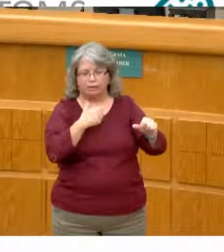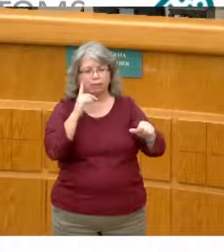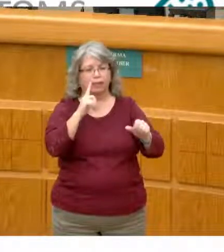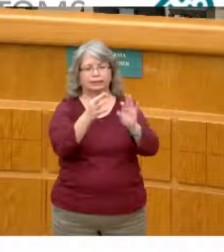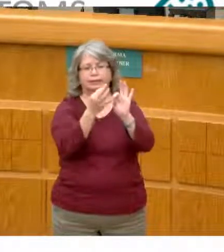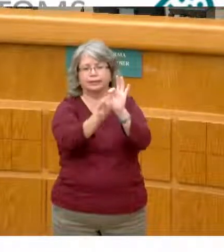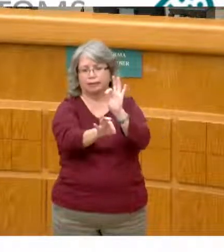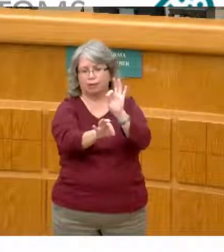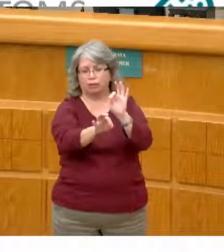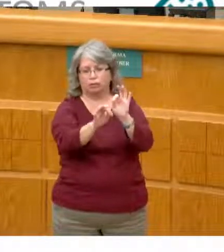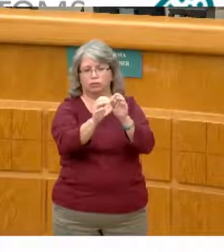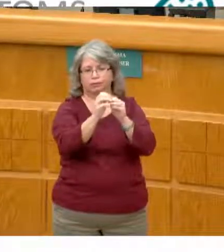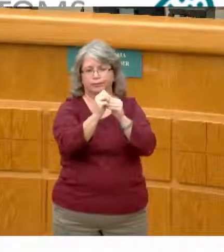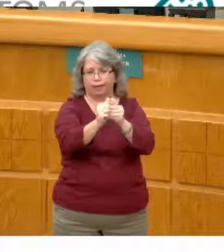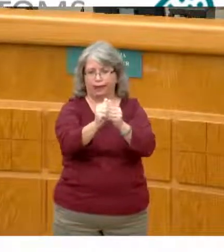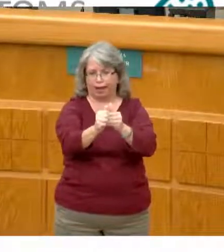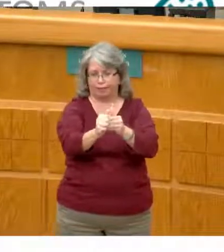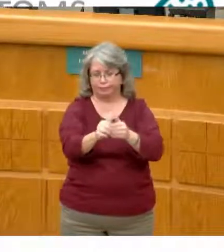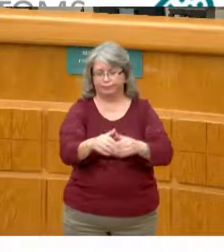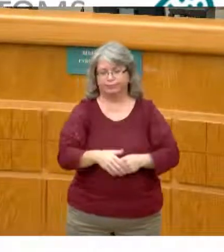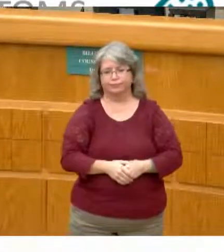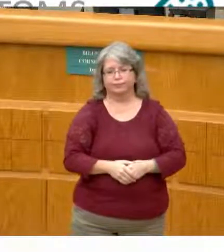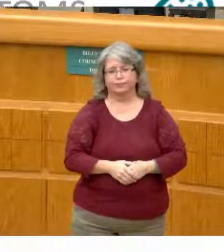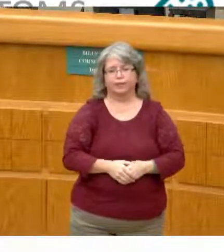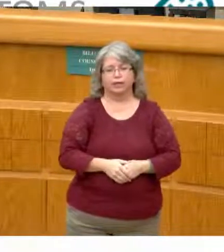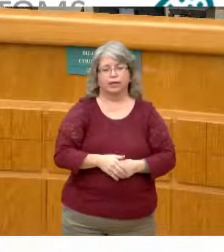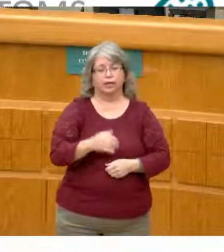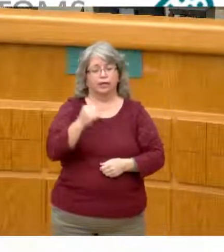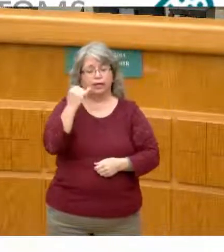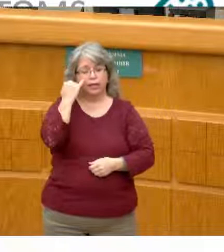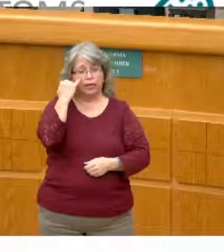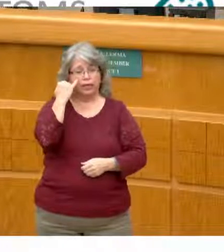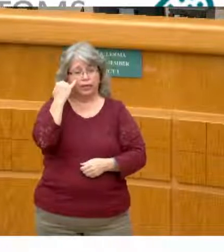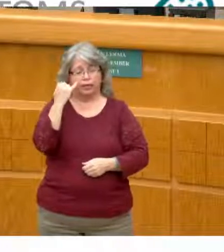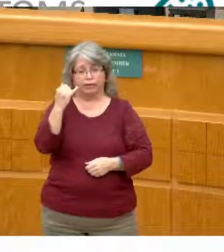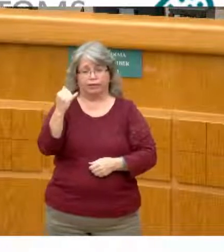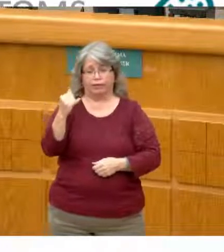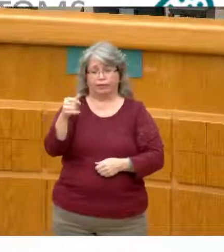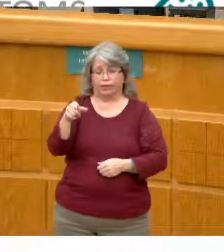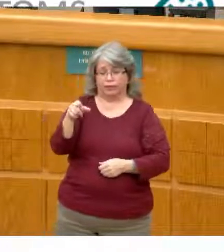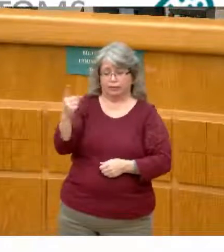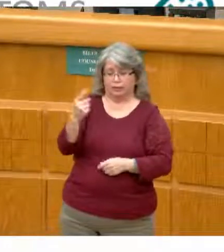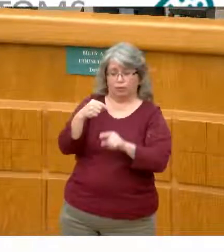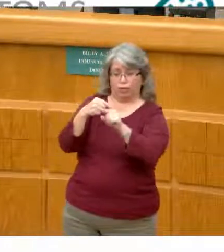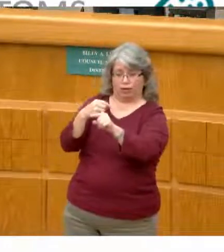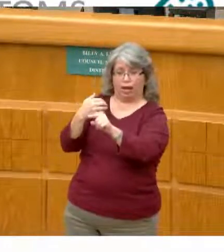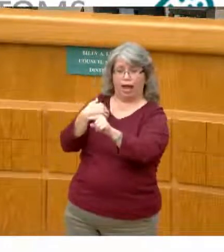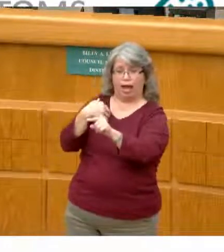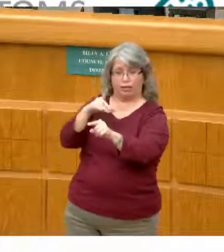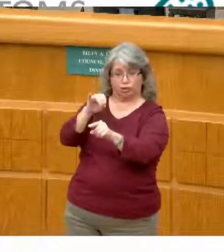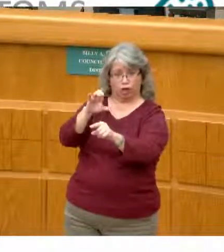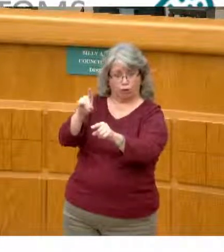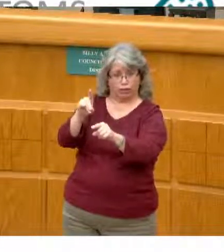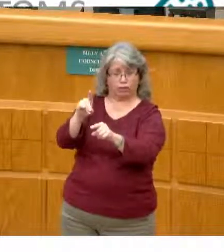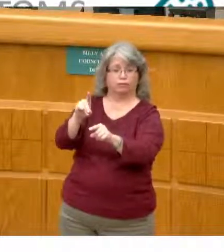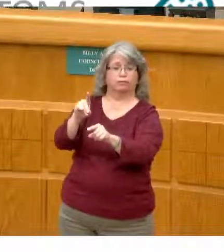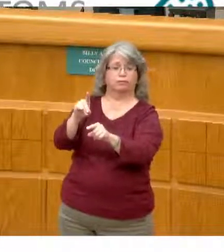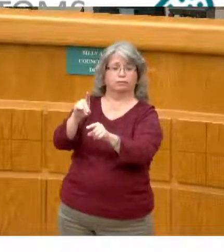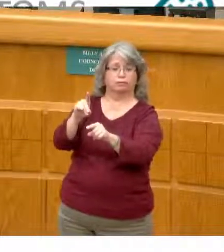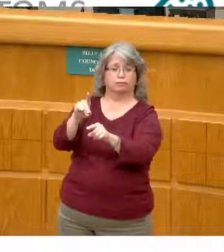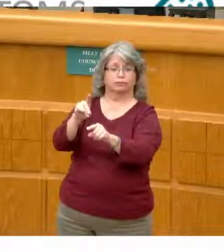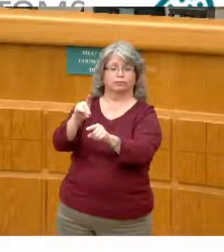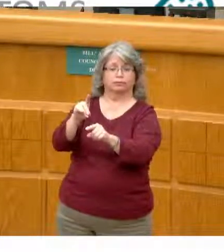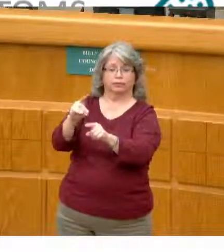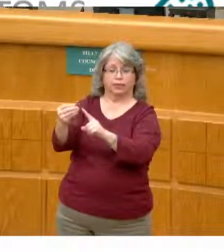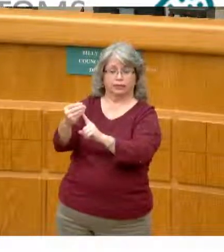with isolating and masking. If you are exposed to somebody with COVID or you test positive for COVID, isolate for 5